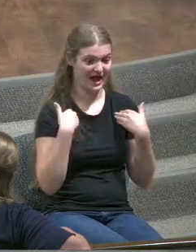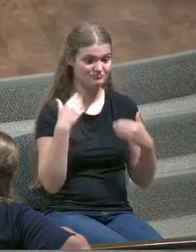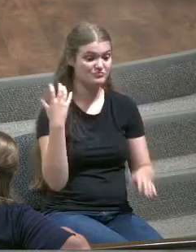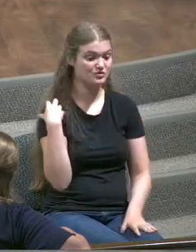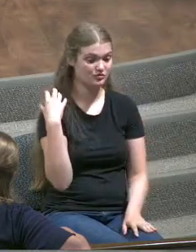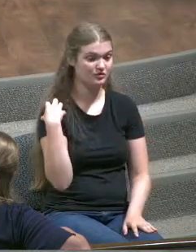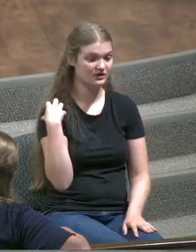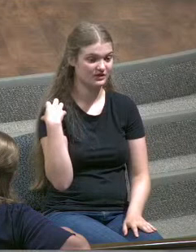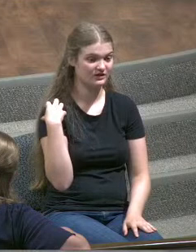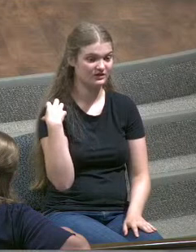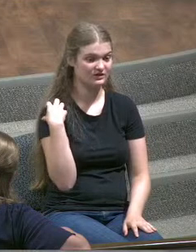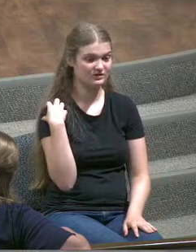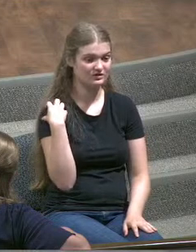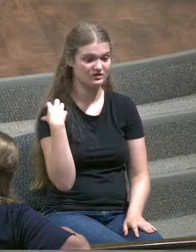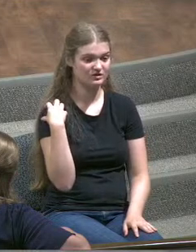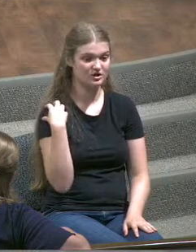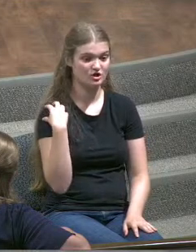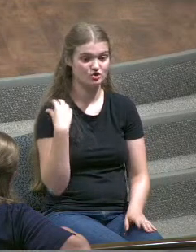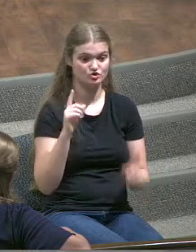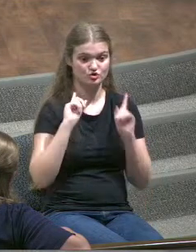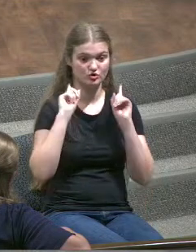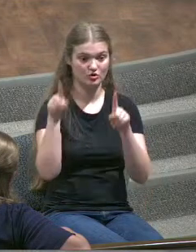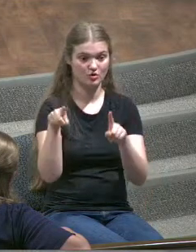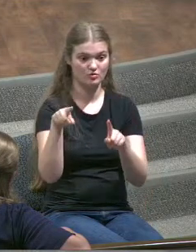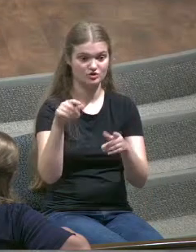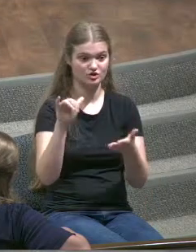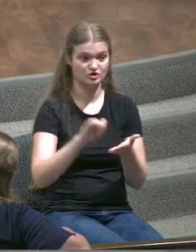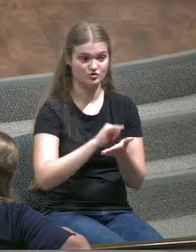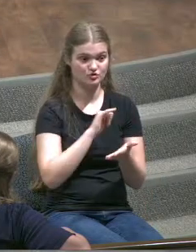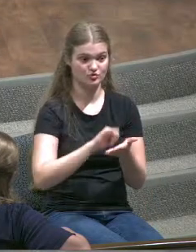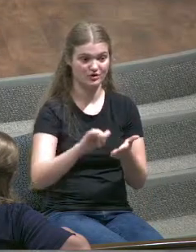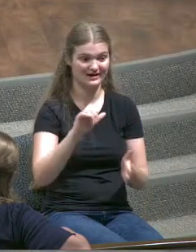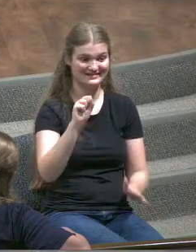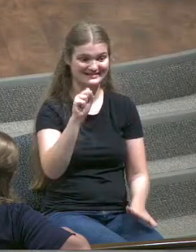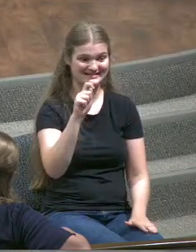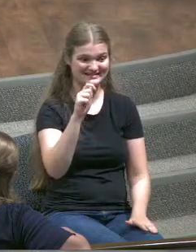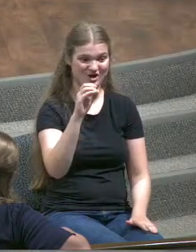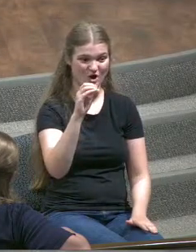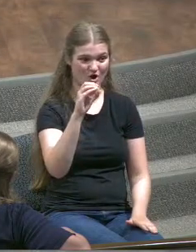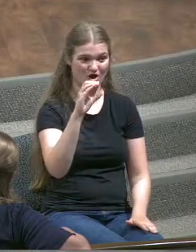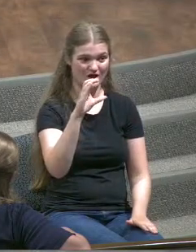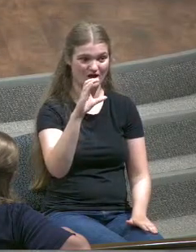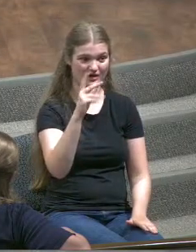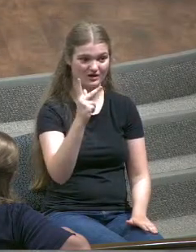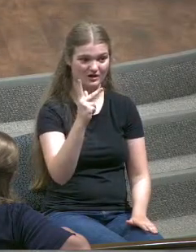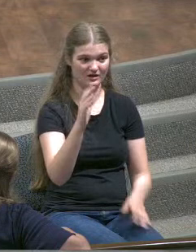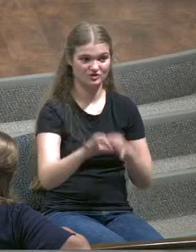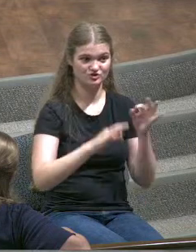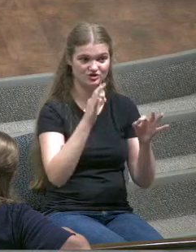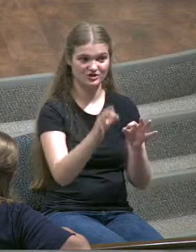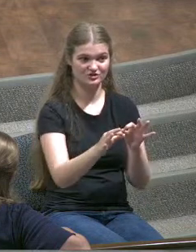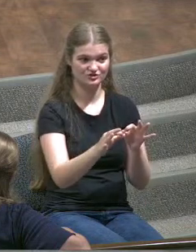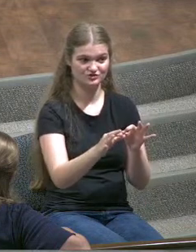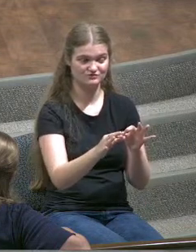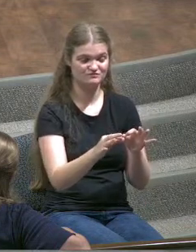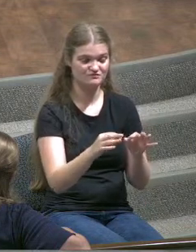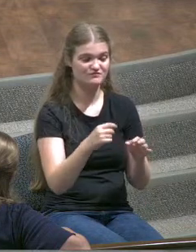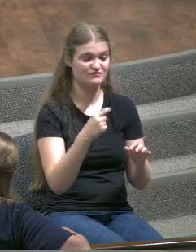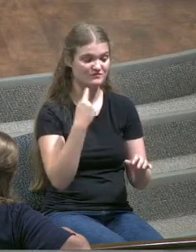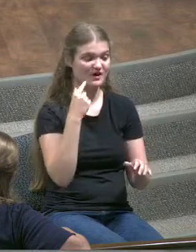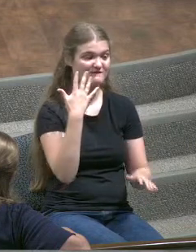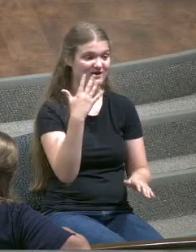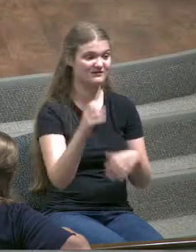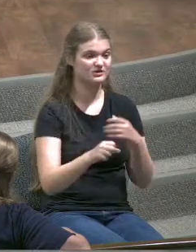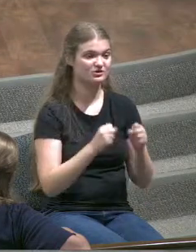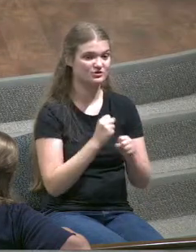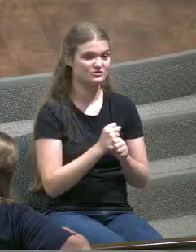to call it, to the floor of the New York Stock Exchange. As part of a five-year project I did for the New York